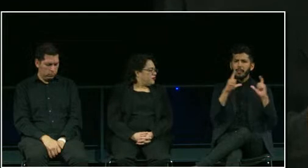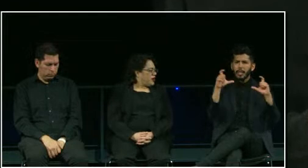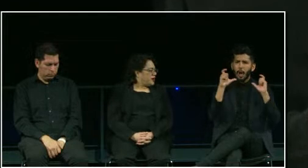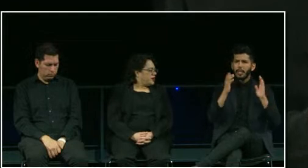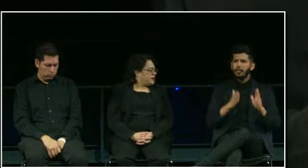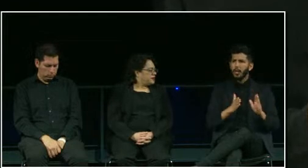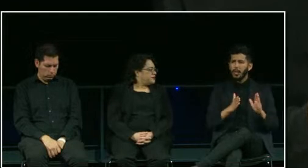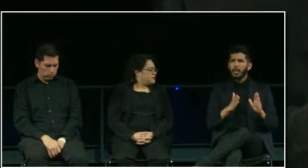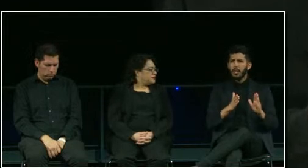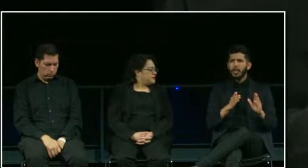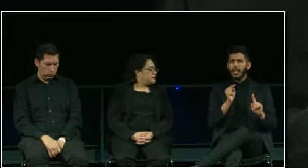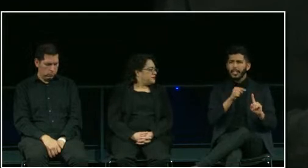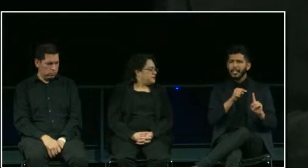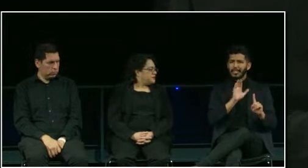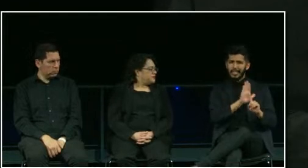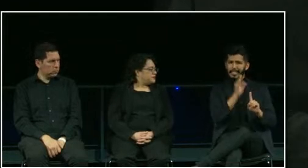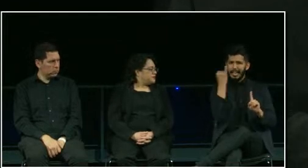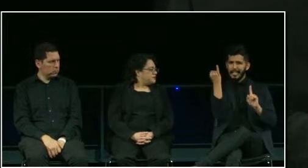a genius.